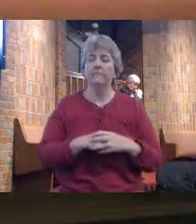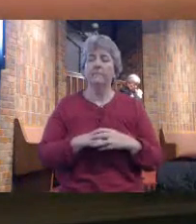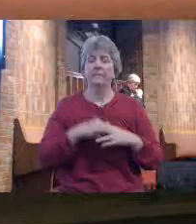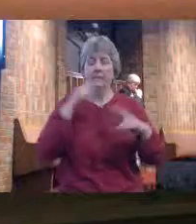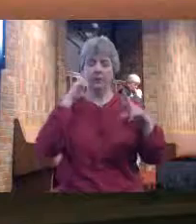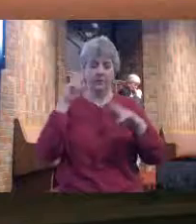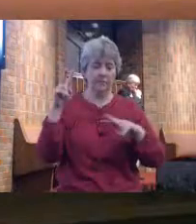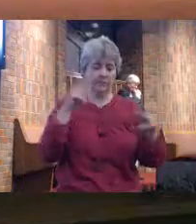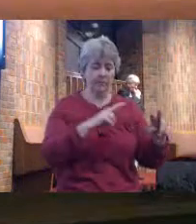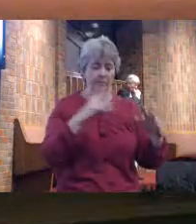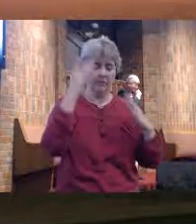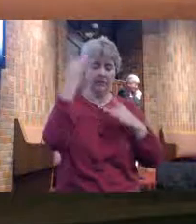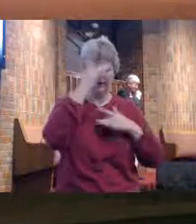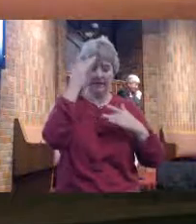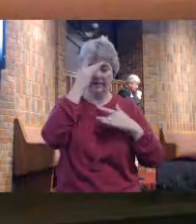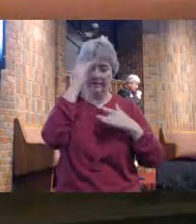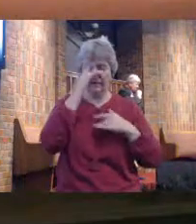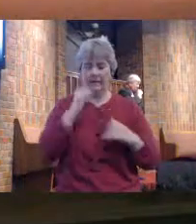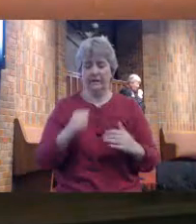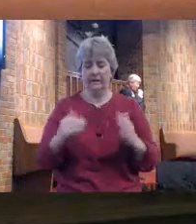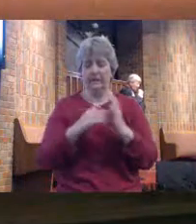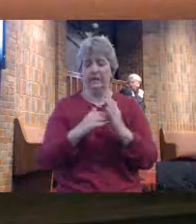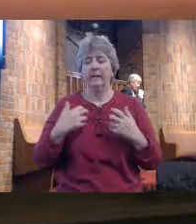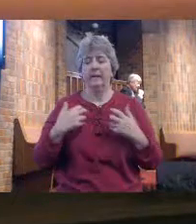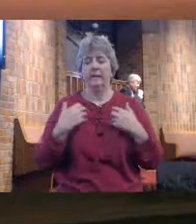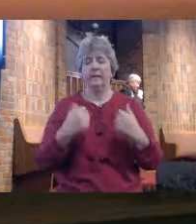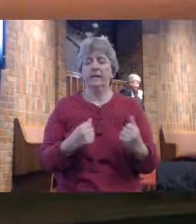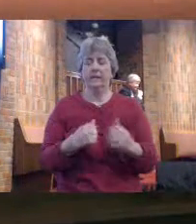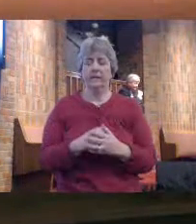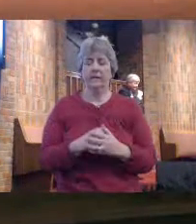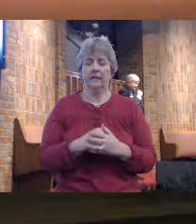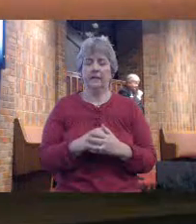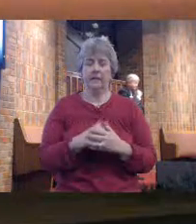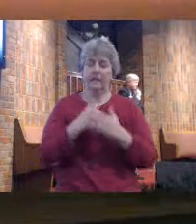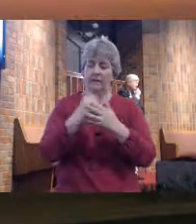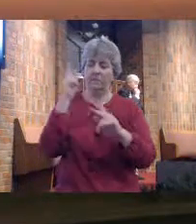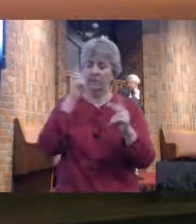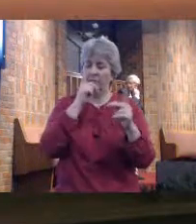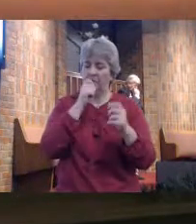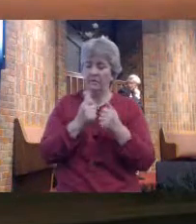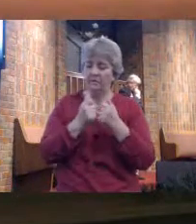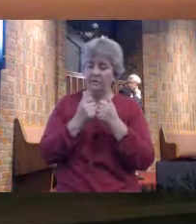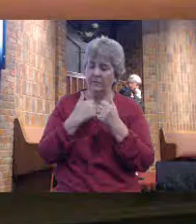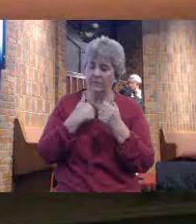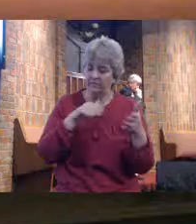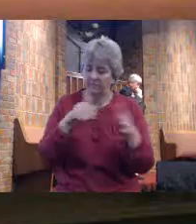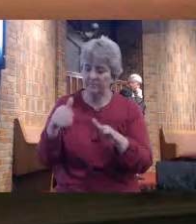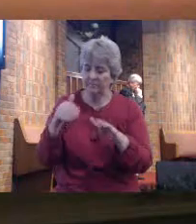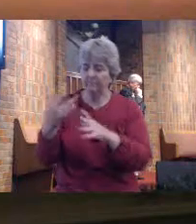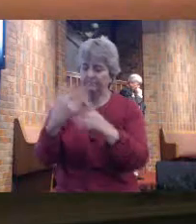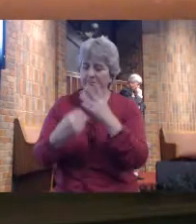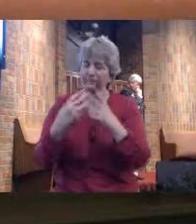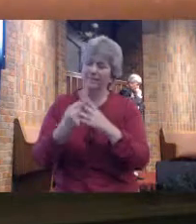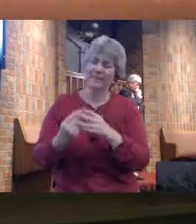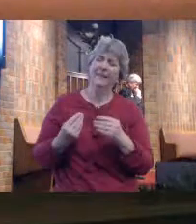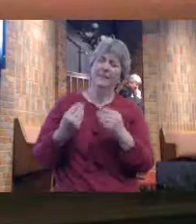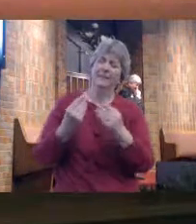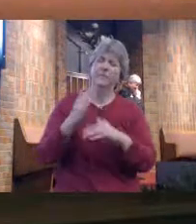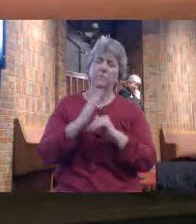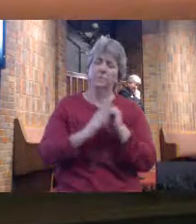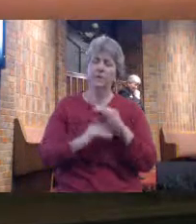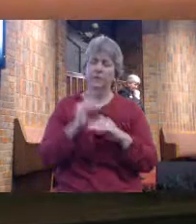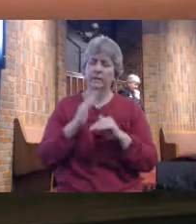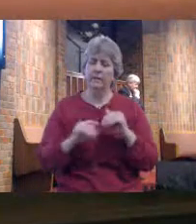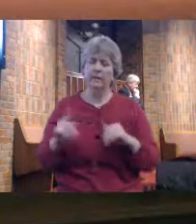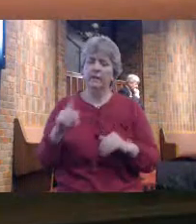sick, bring them back to health. If it be your will, be with those that have lost loved ones and comfort them as only you can.